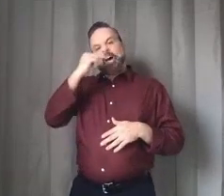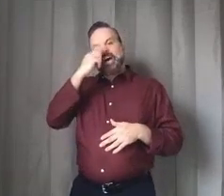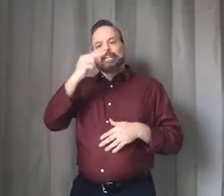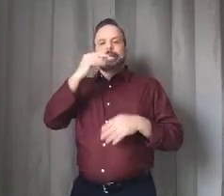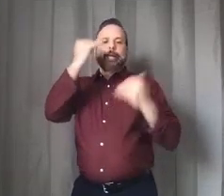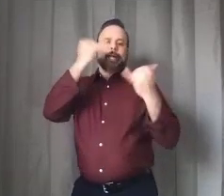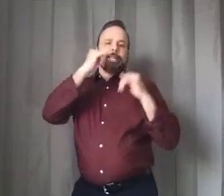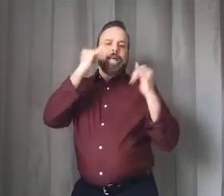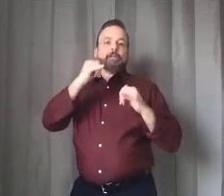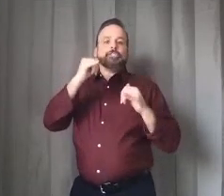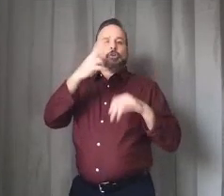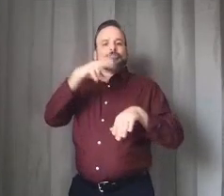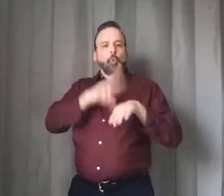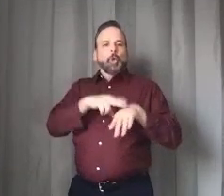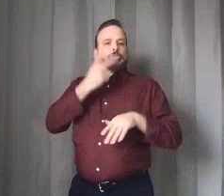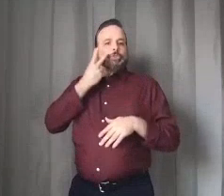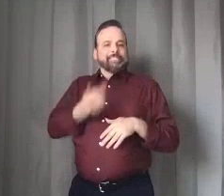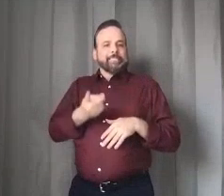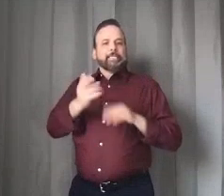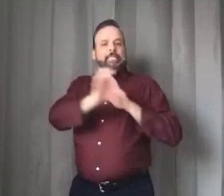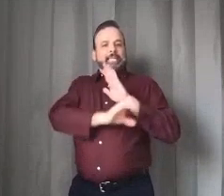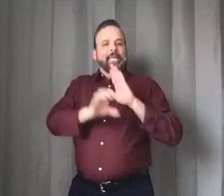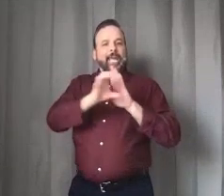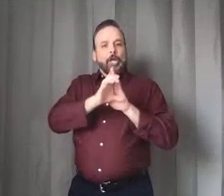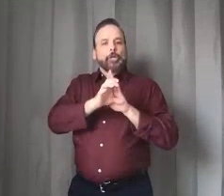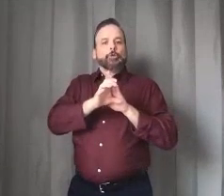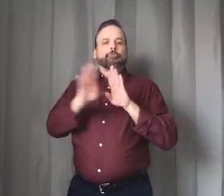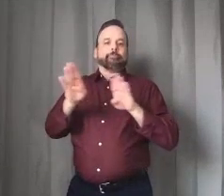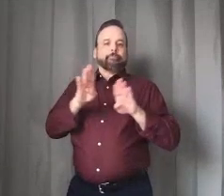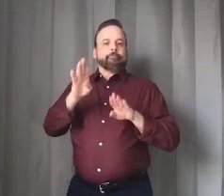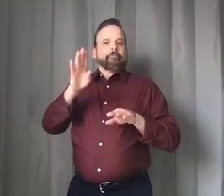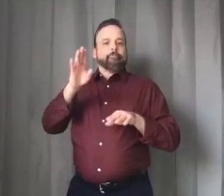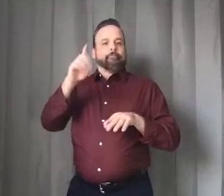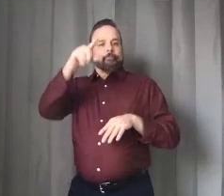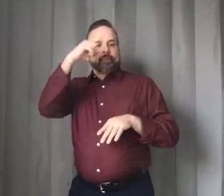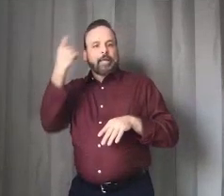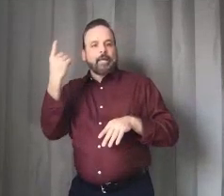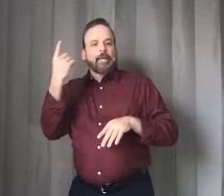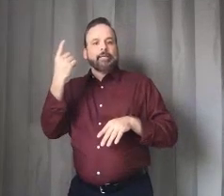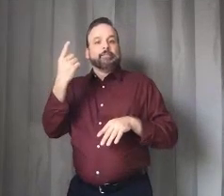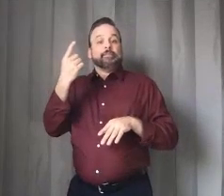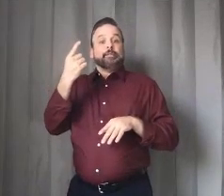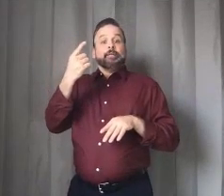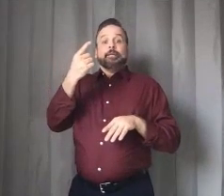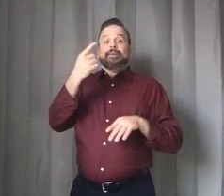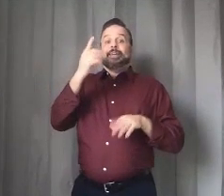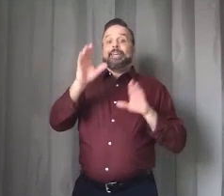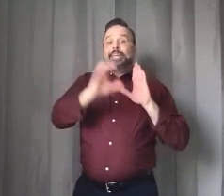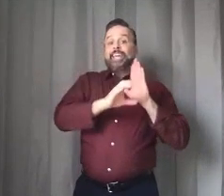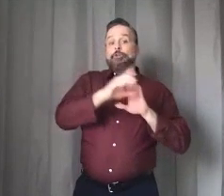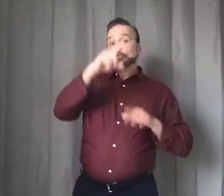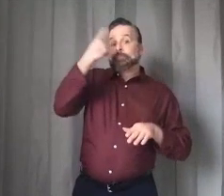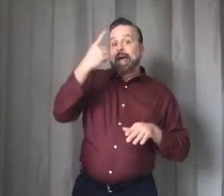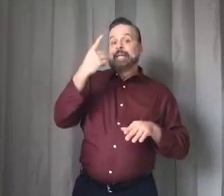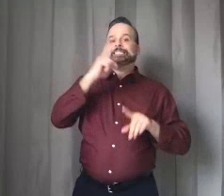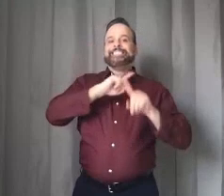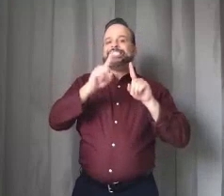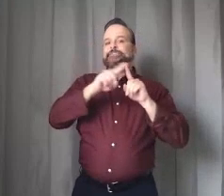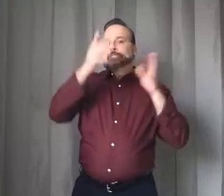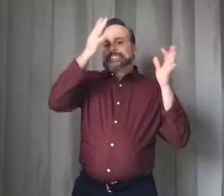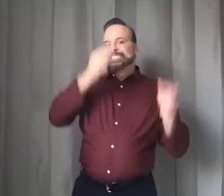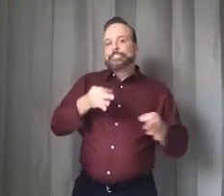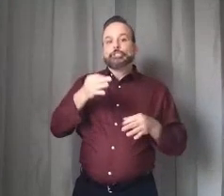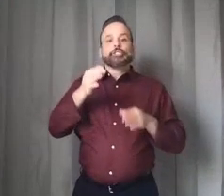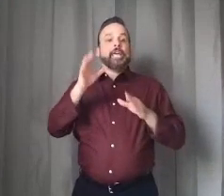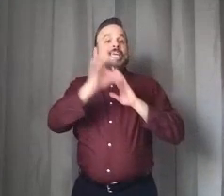hilarious thing. Of course, you're going to see the characters being Black, and characters that are Black make different decisions. Characters that are brown make different decisions. I was talking to one of my